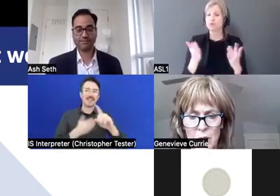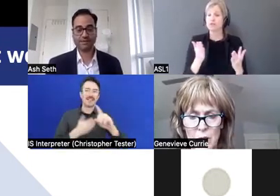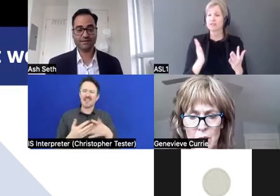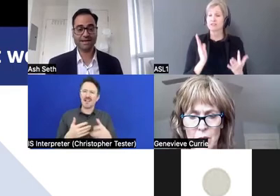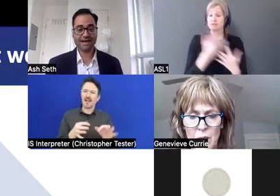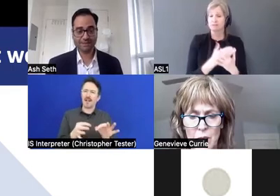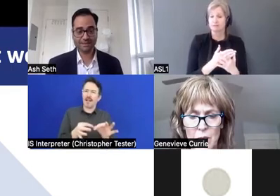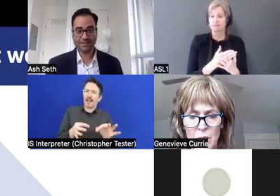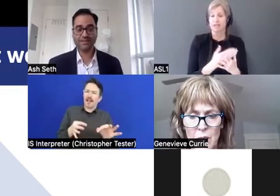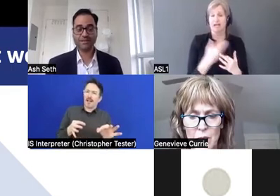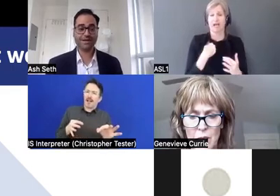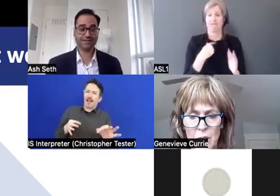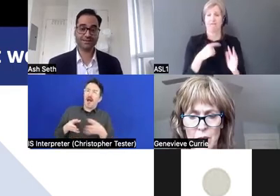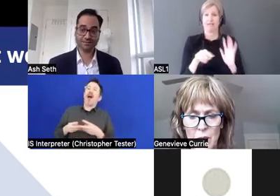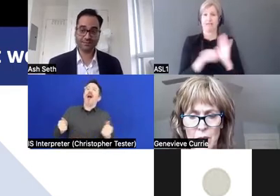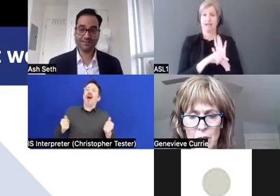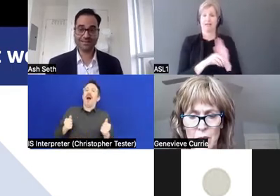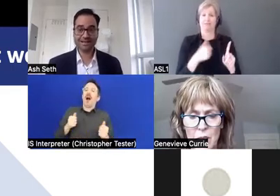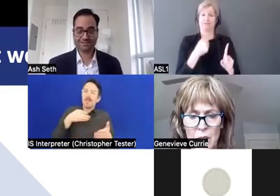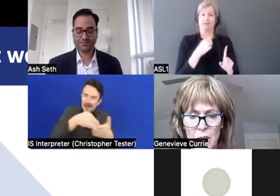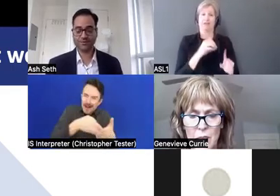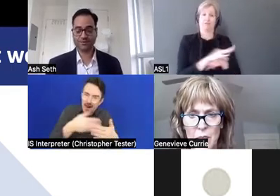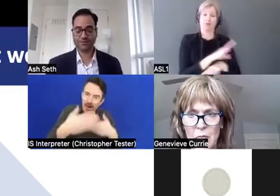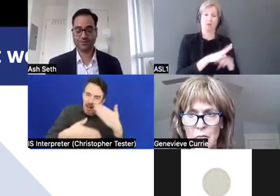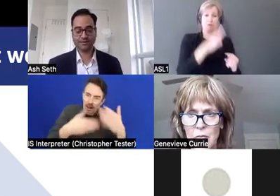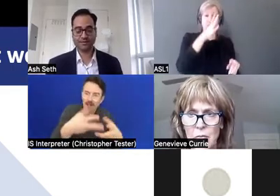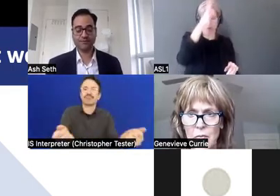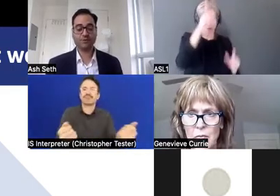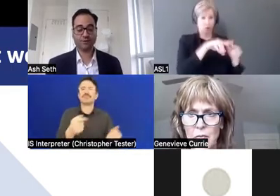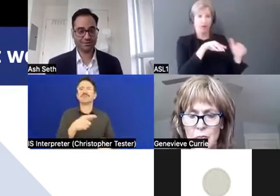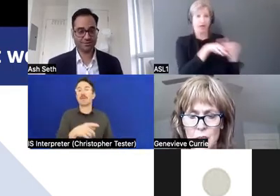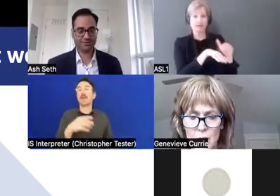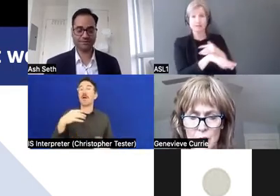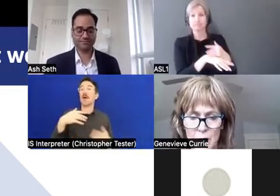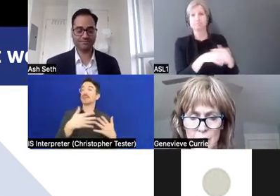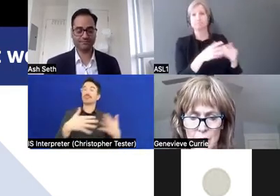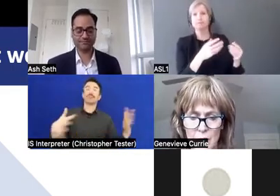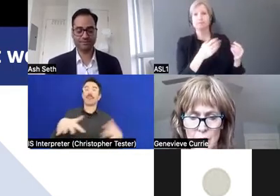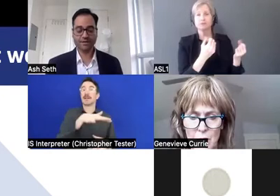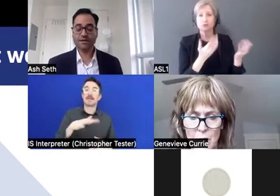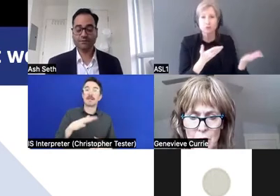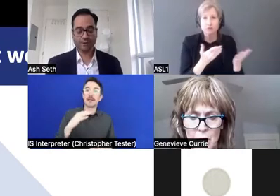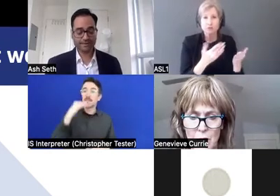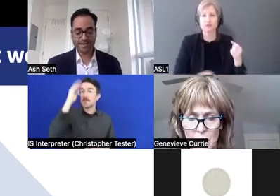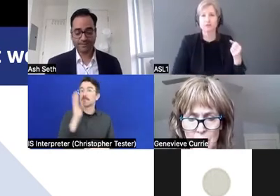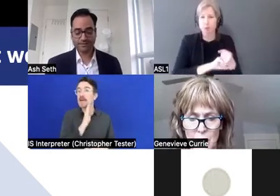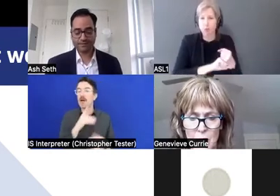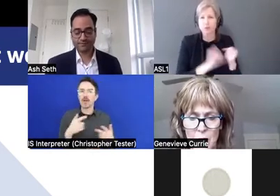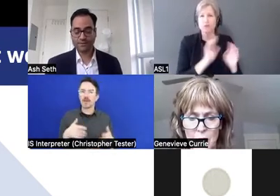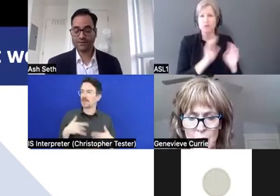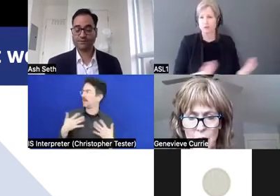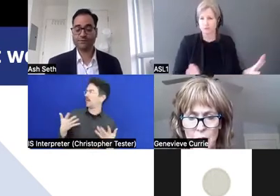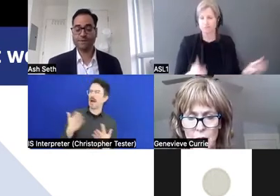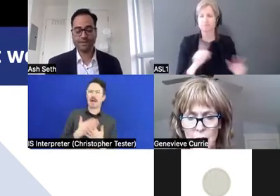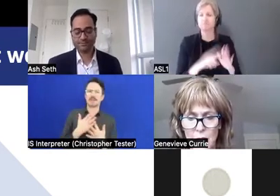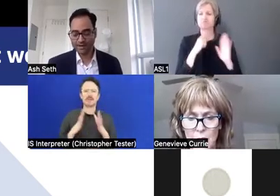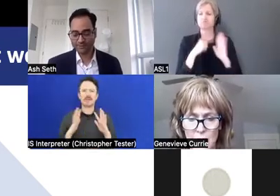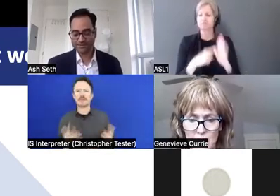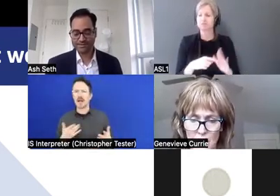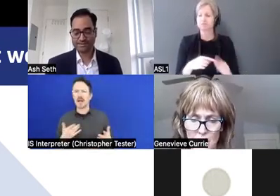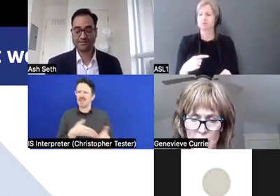affected parents' ability to access services and supports for their children. For example, we heard from